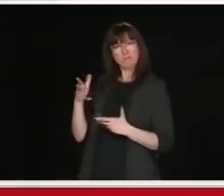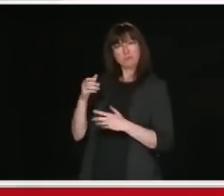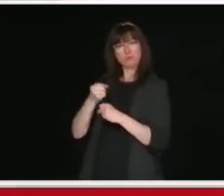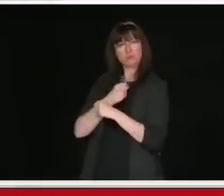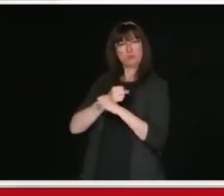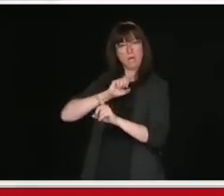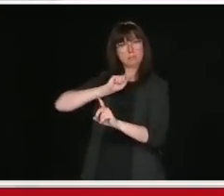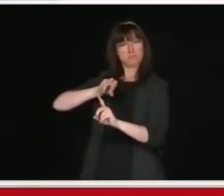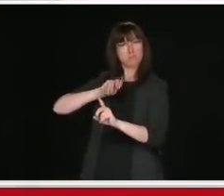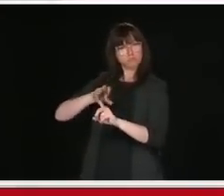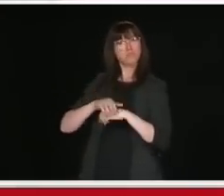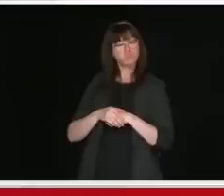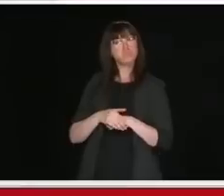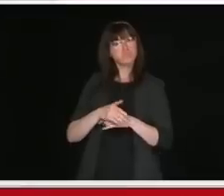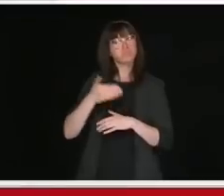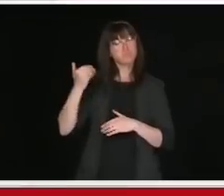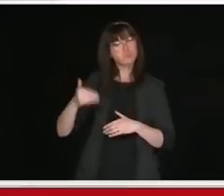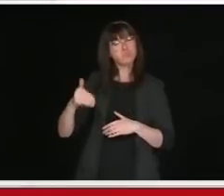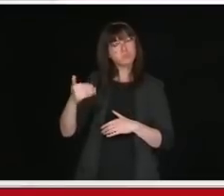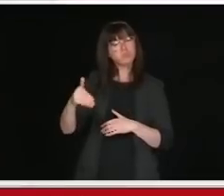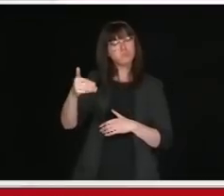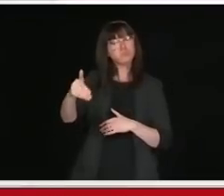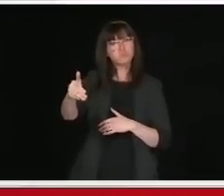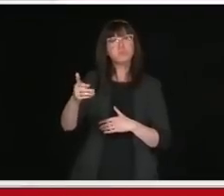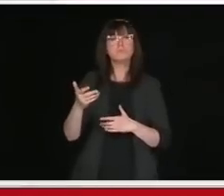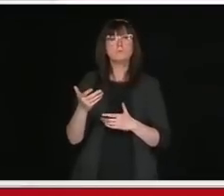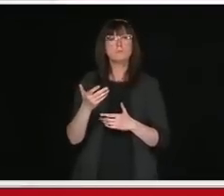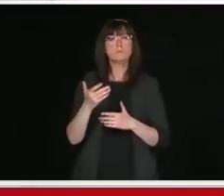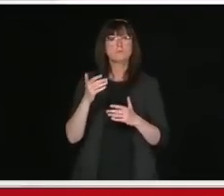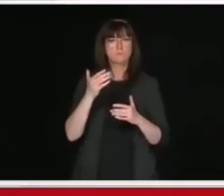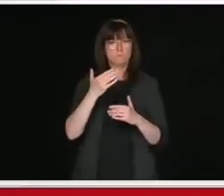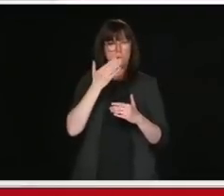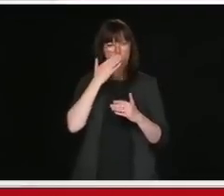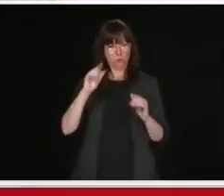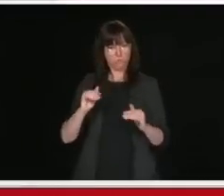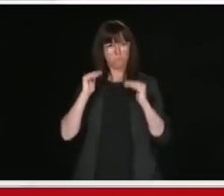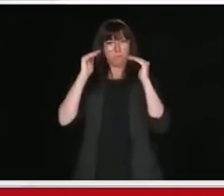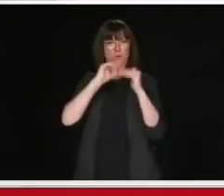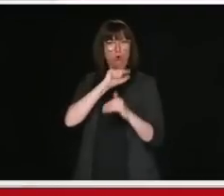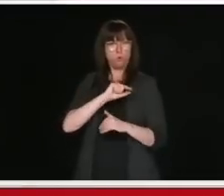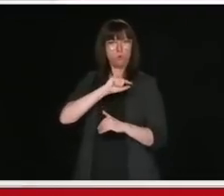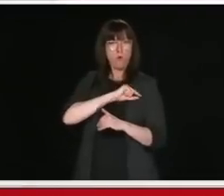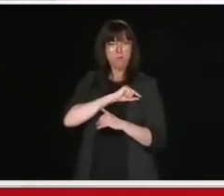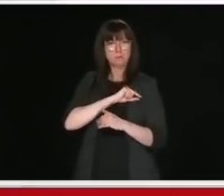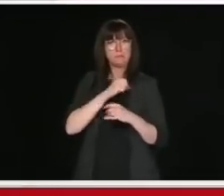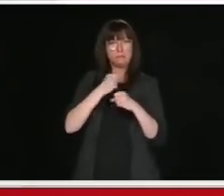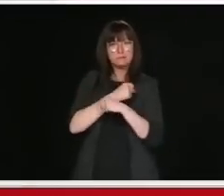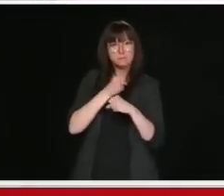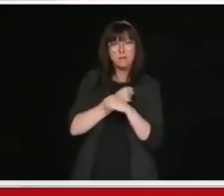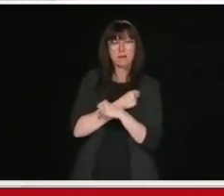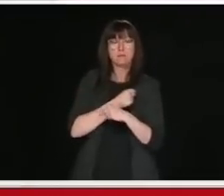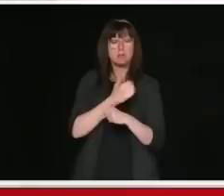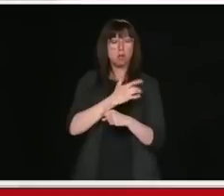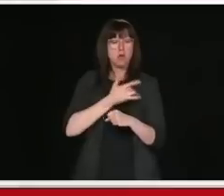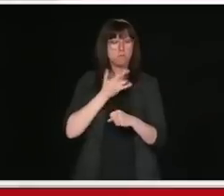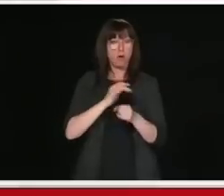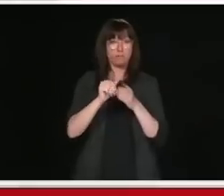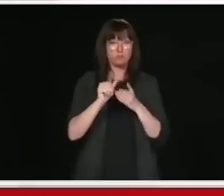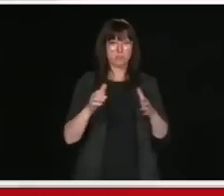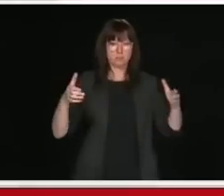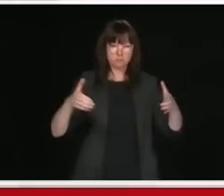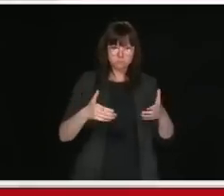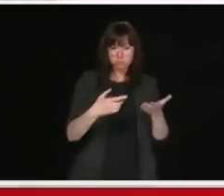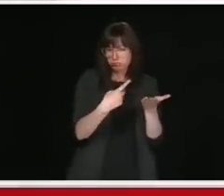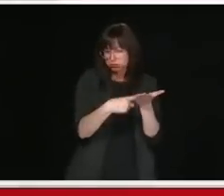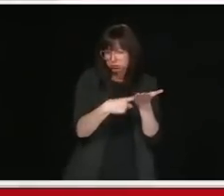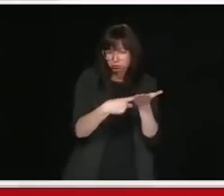We're improving the quality of the data. We're coordinating with the provinces to make sure that the data is consistent right